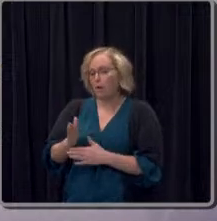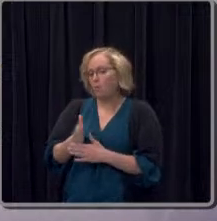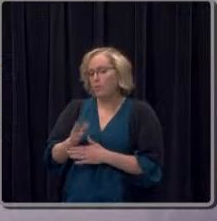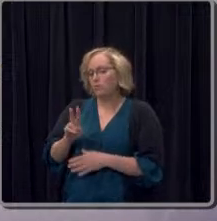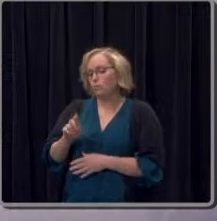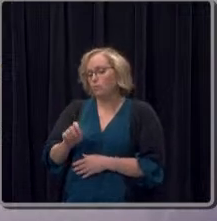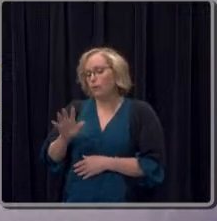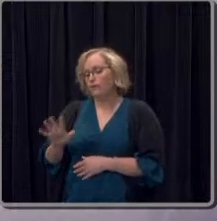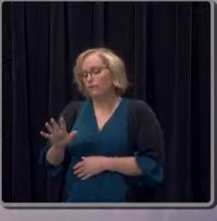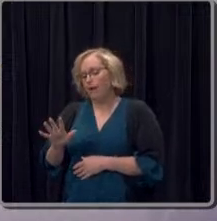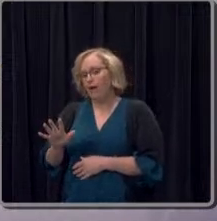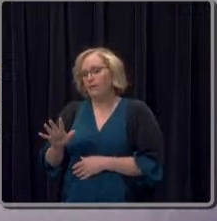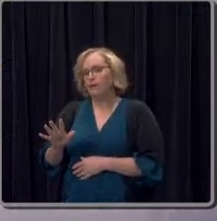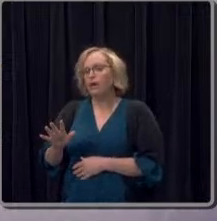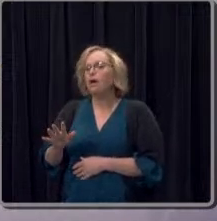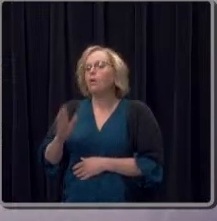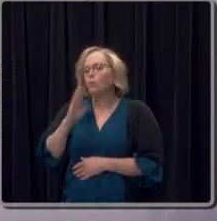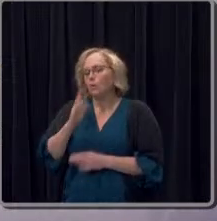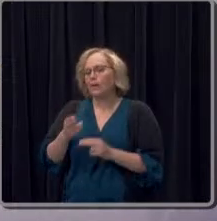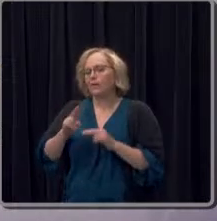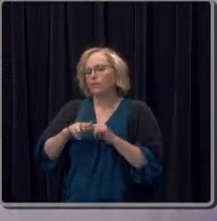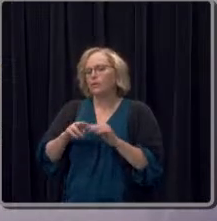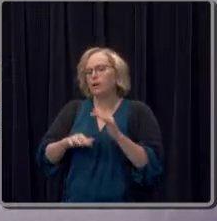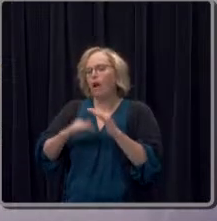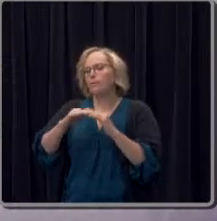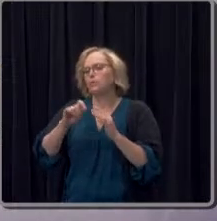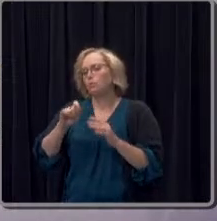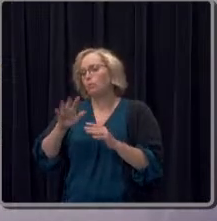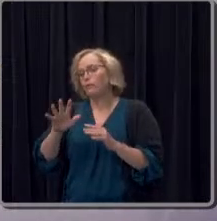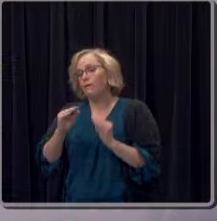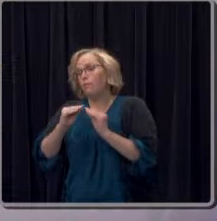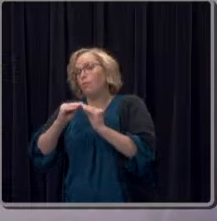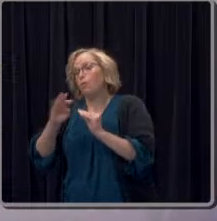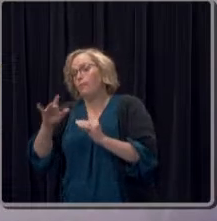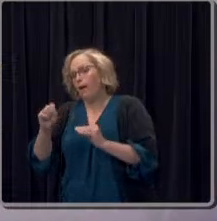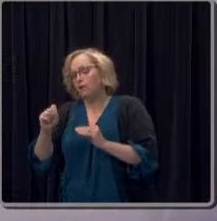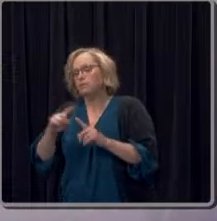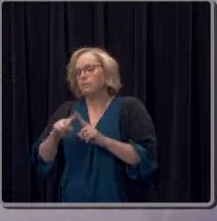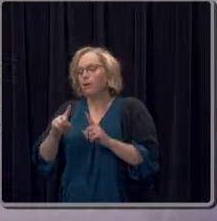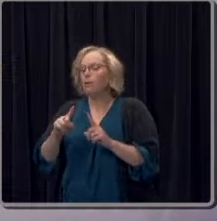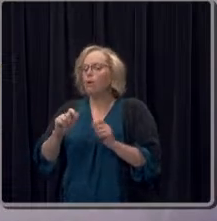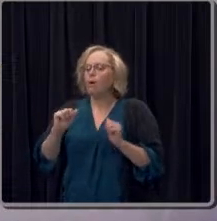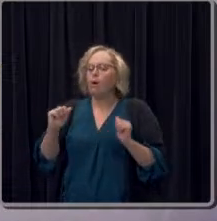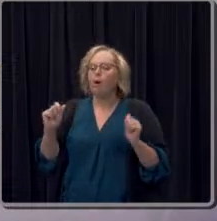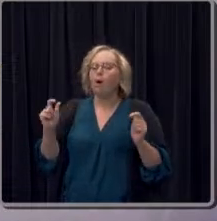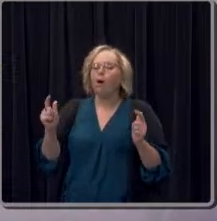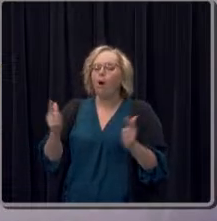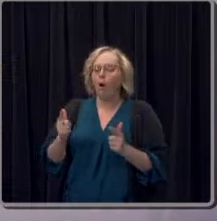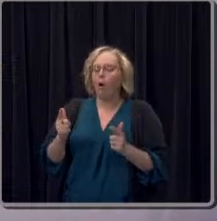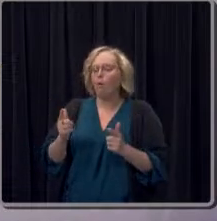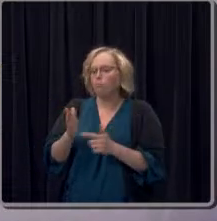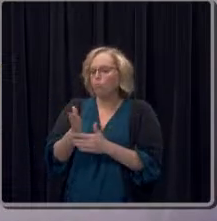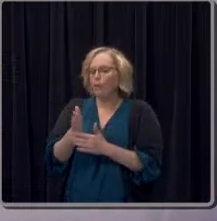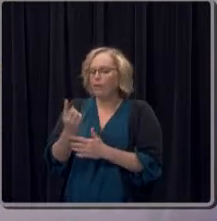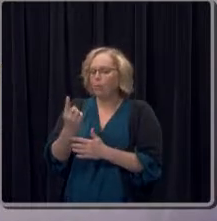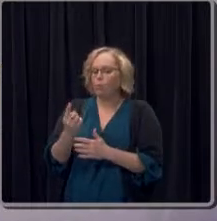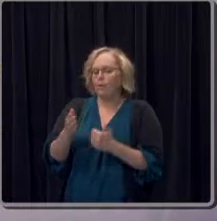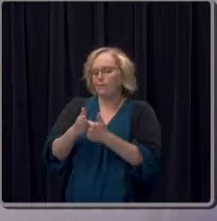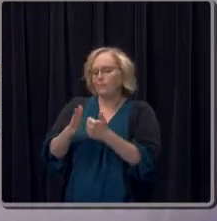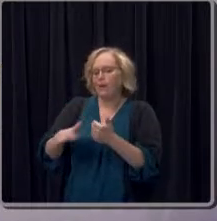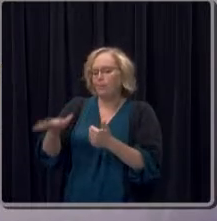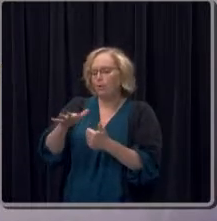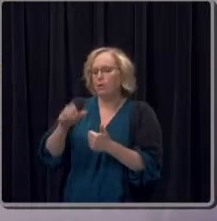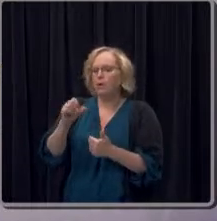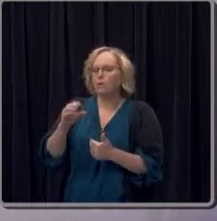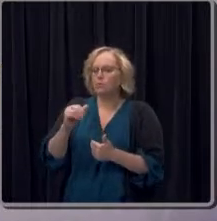that up to 0.5 miles, but that will all be within a current neighborhood of a child. So we wouldn't increase that